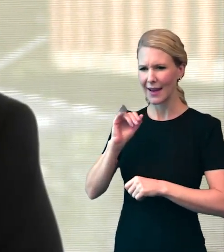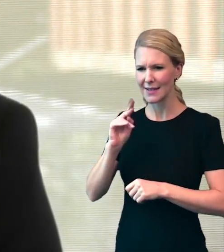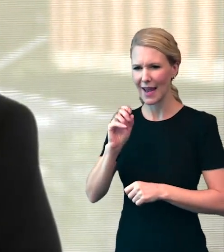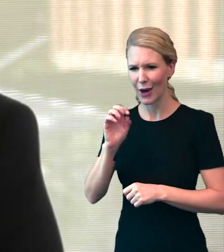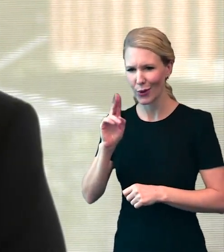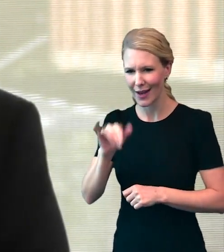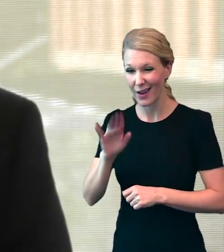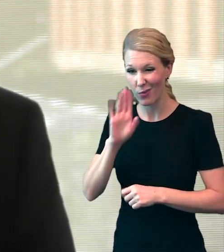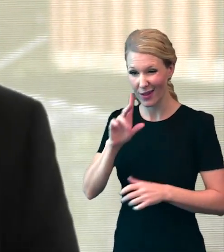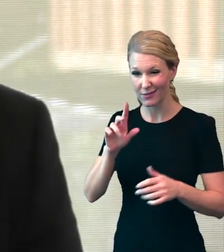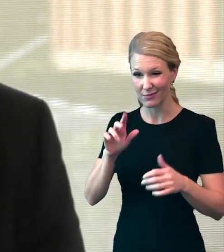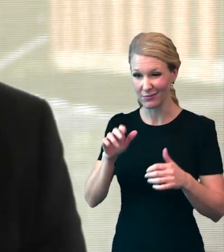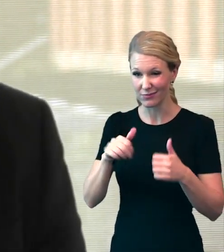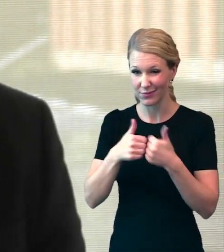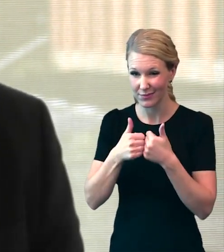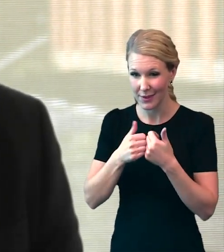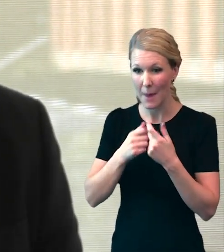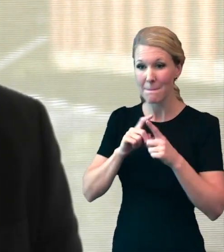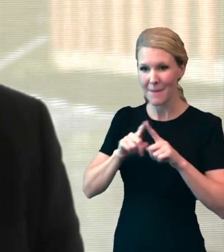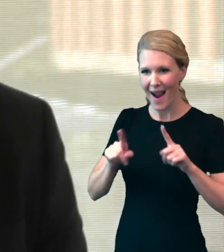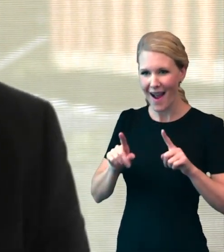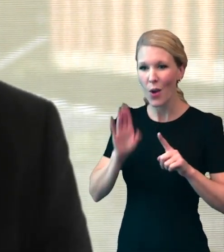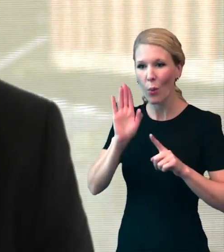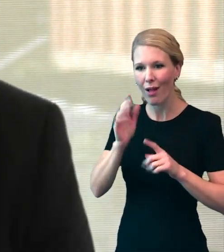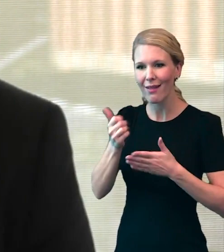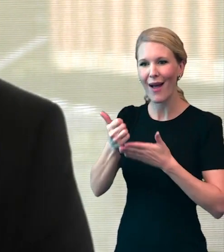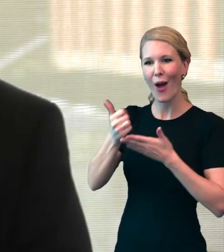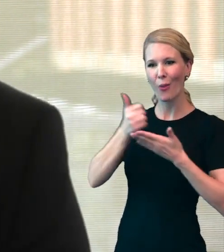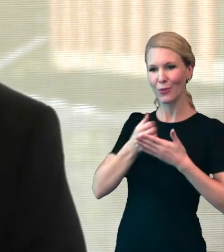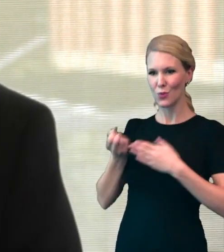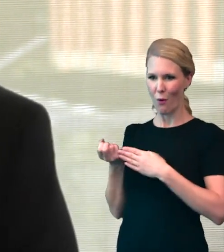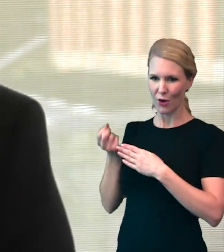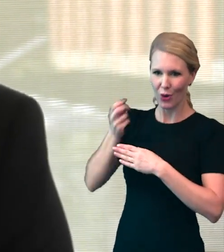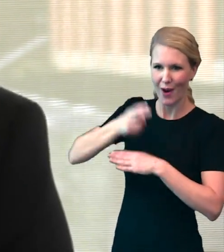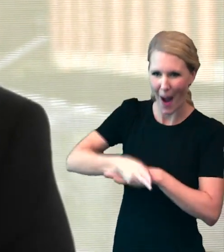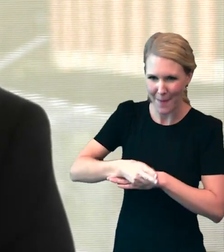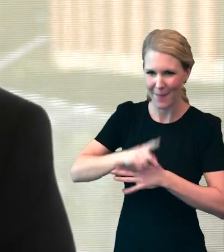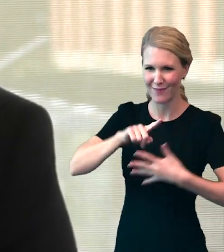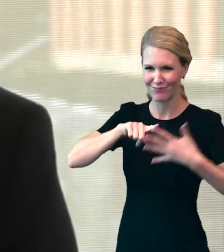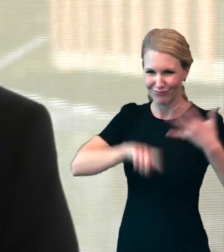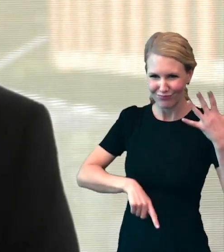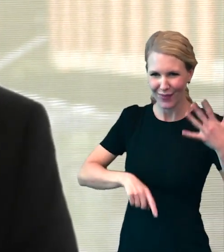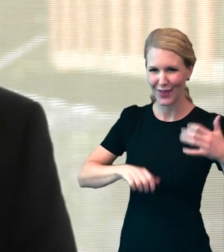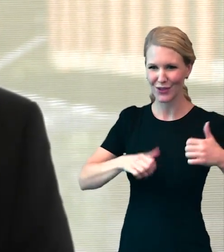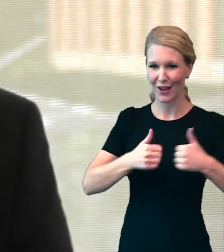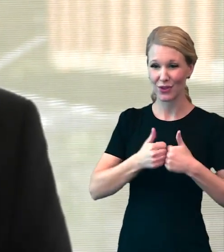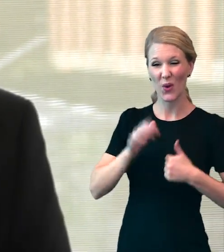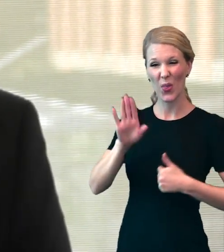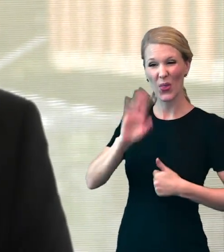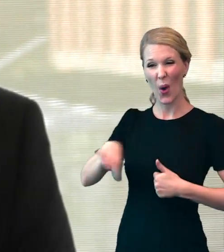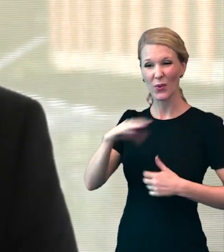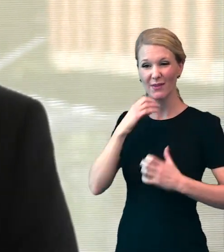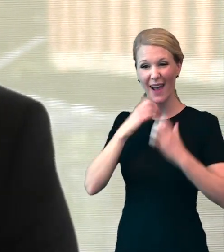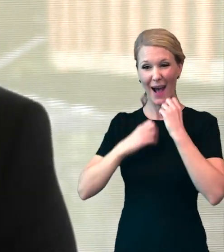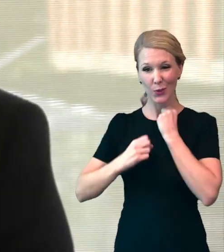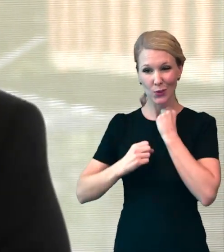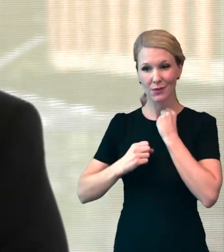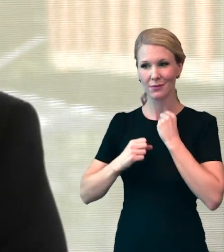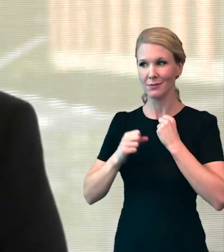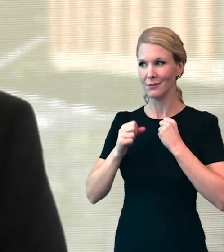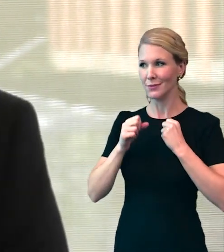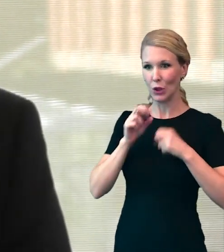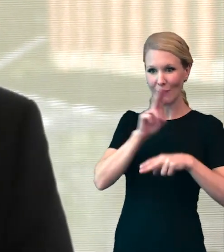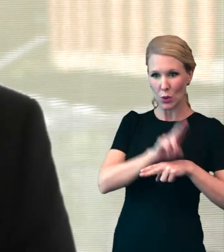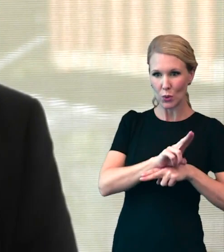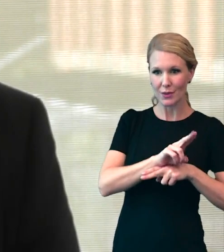virtues of perseverance, resistance will help you overcome these challenges. You have used these virtues in your academic journey, and you will continue to use